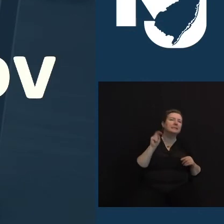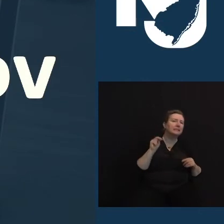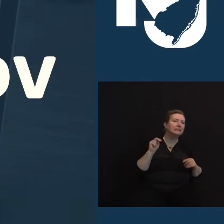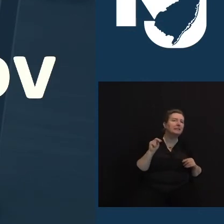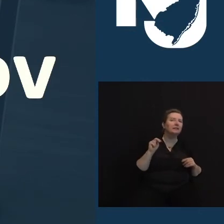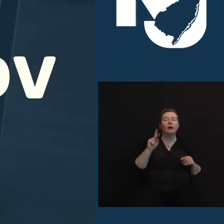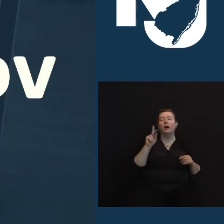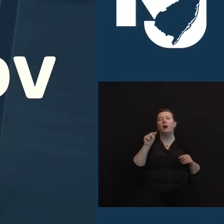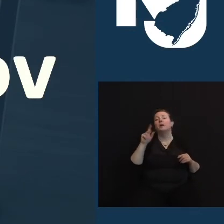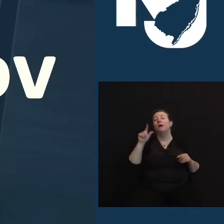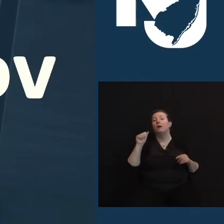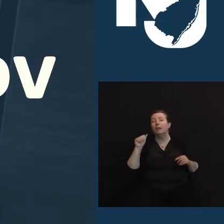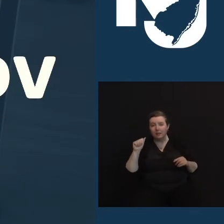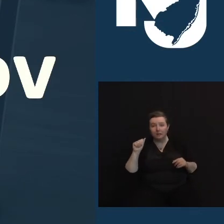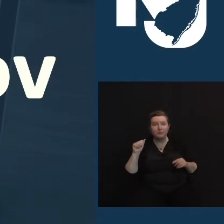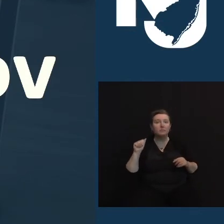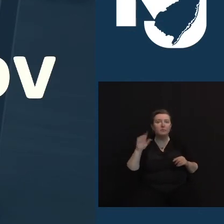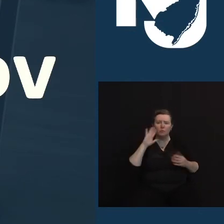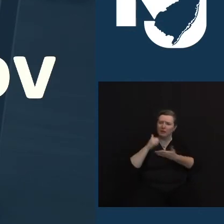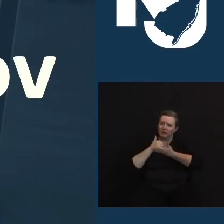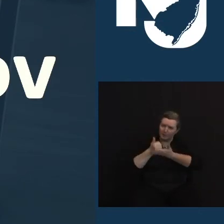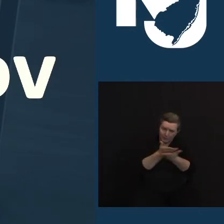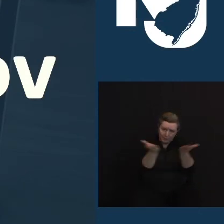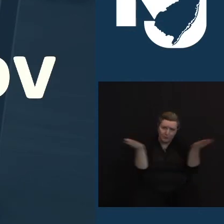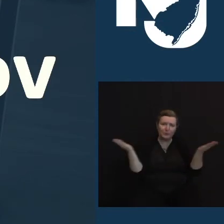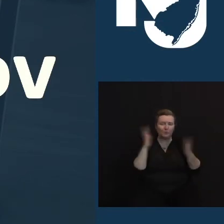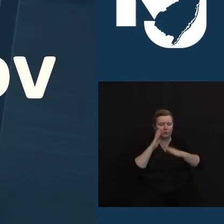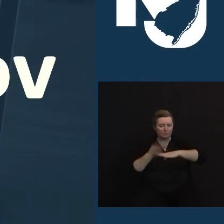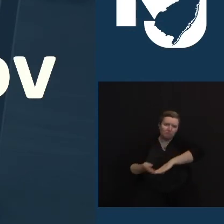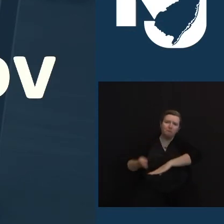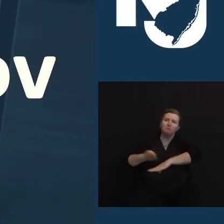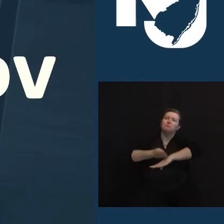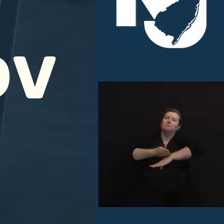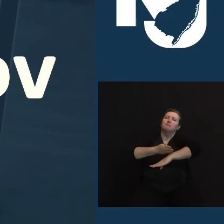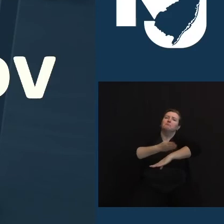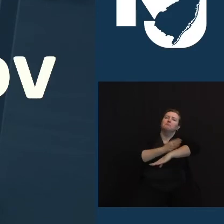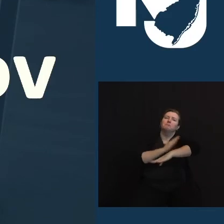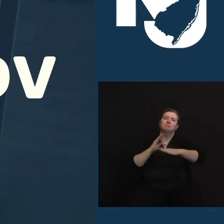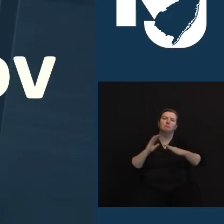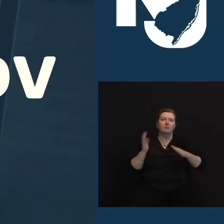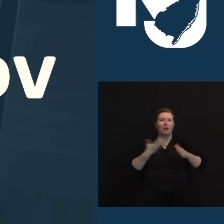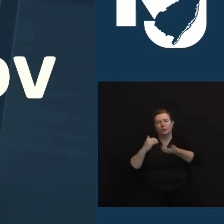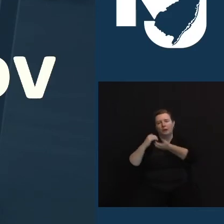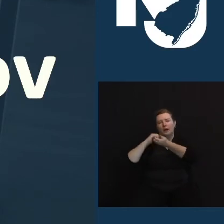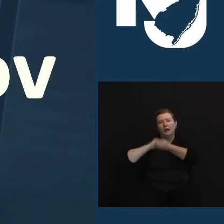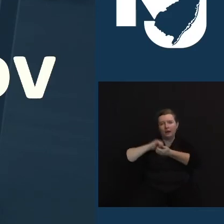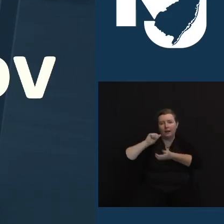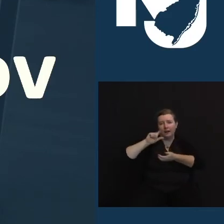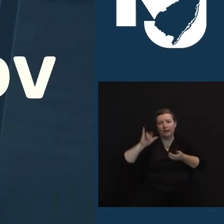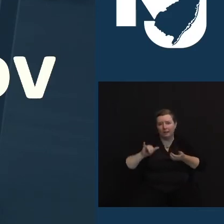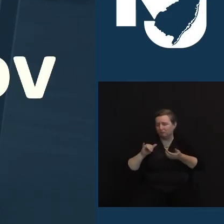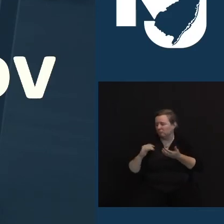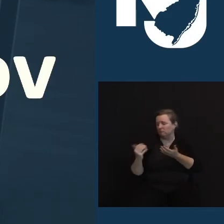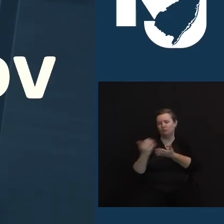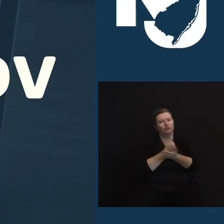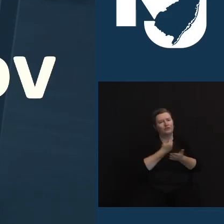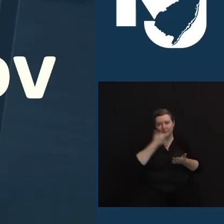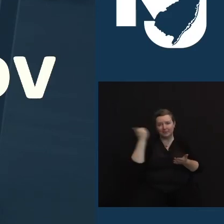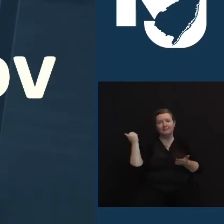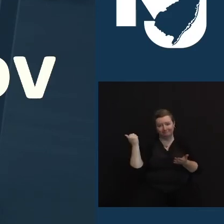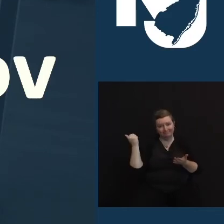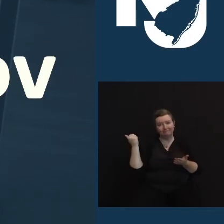team. They deserve better. They will get better. Our allies deserve better. And our national interests, cold-blooded national interests,